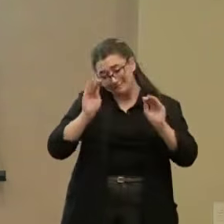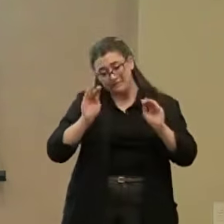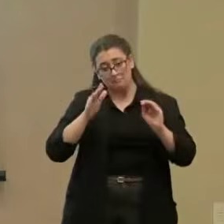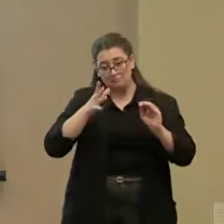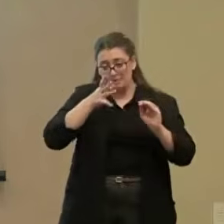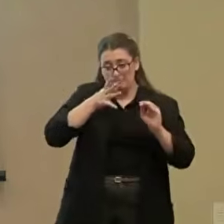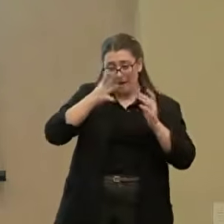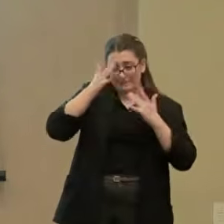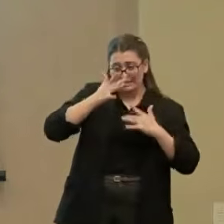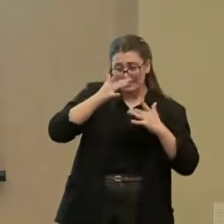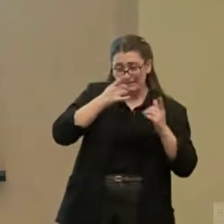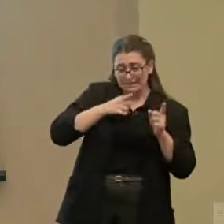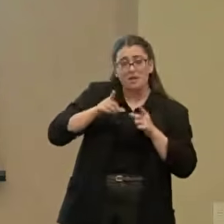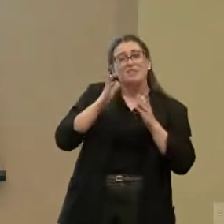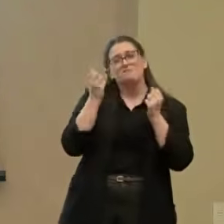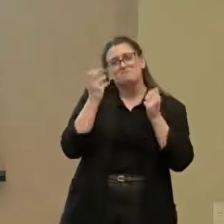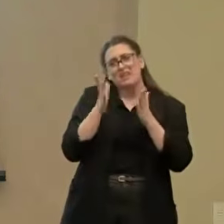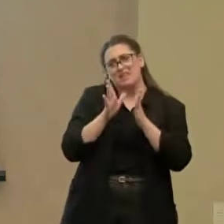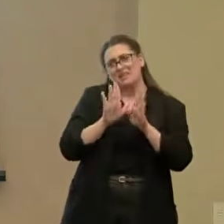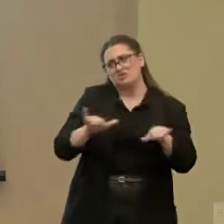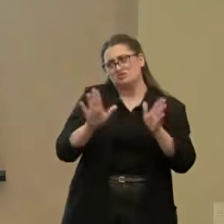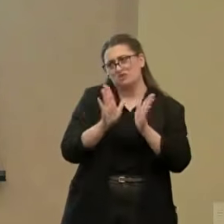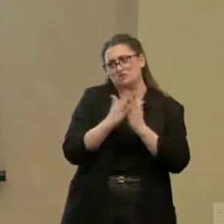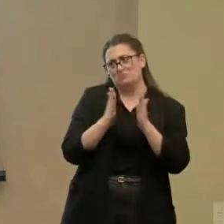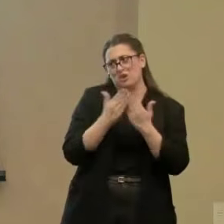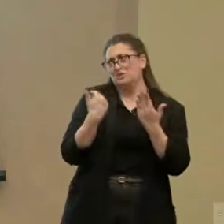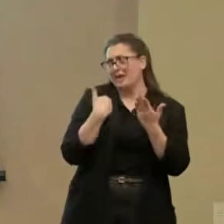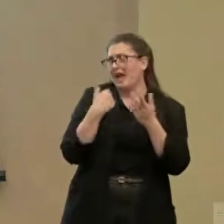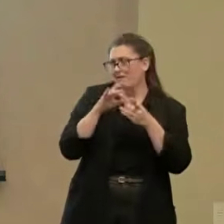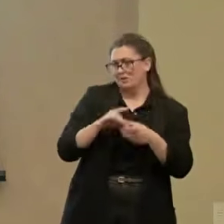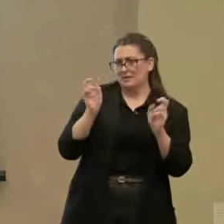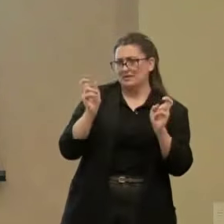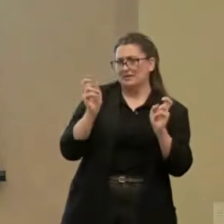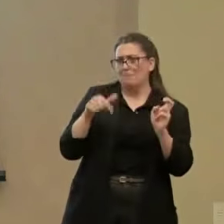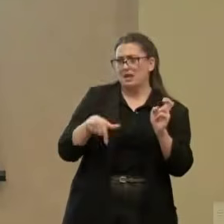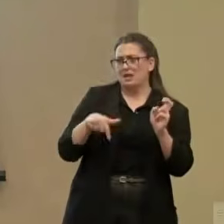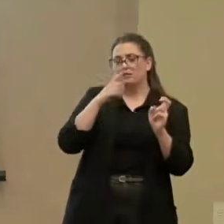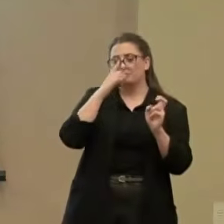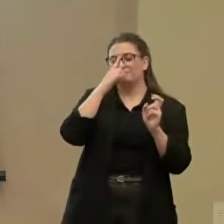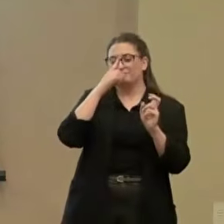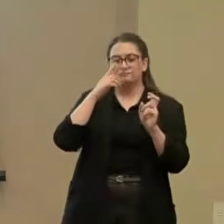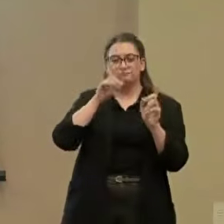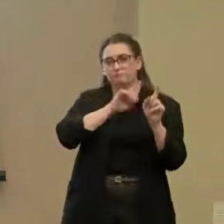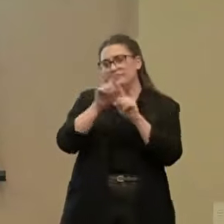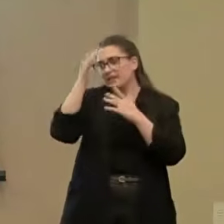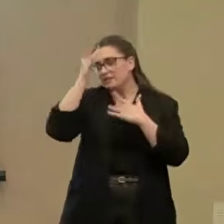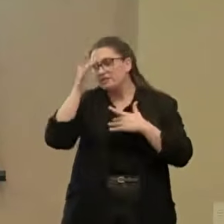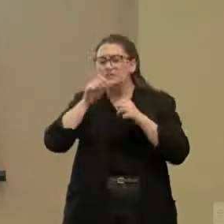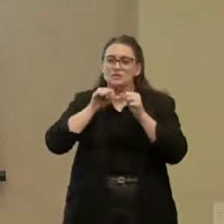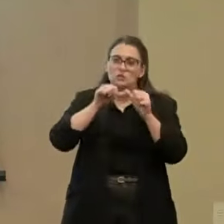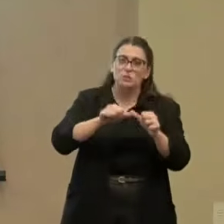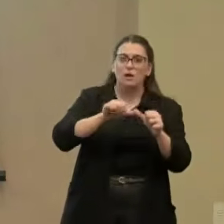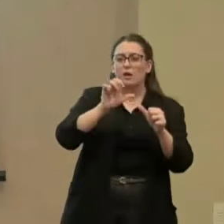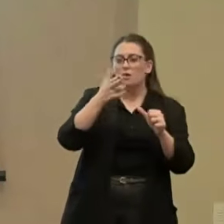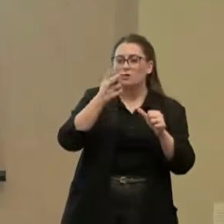are books, children's books out there. I think there's a lack of books on this topic, but for different diseases and chronic illnesses, there are